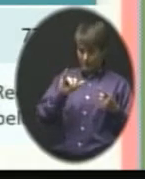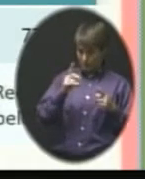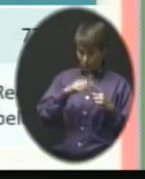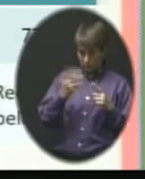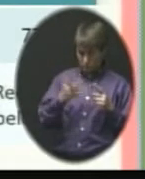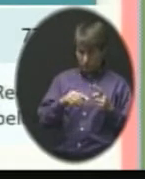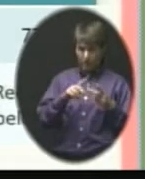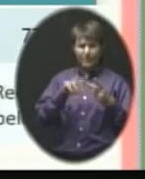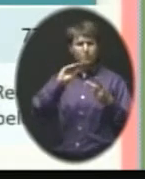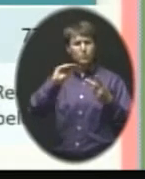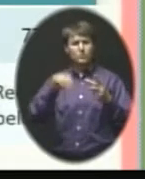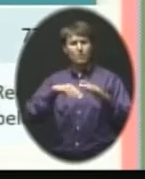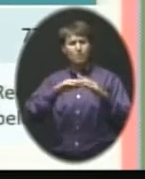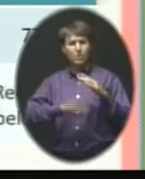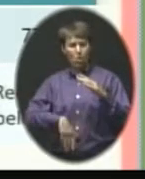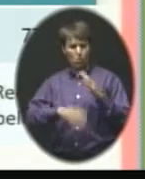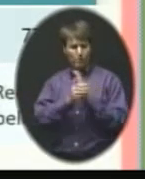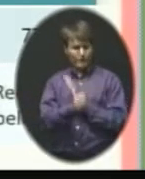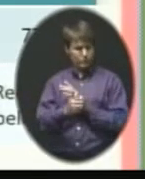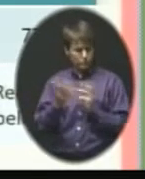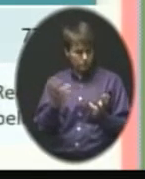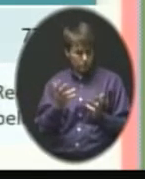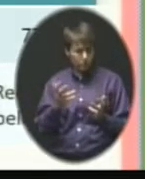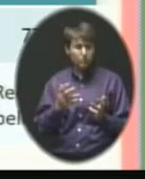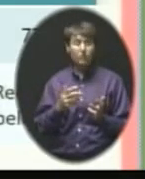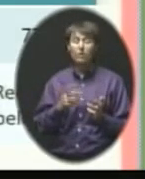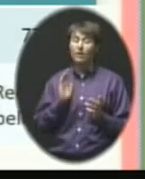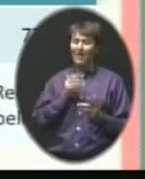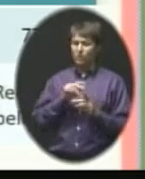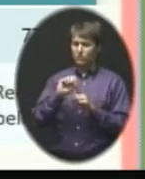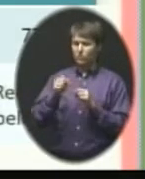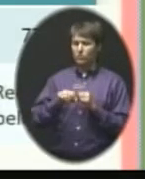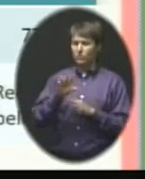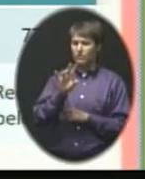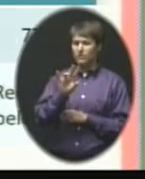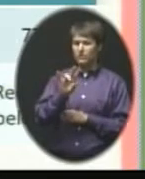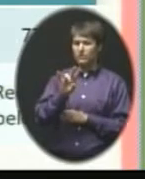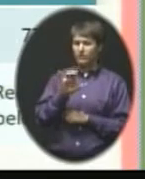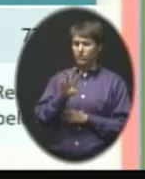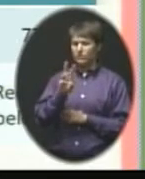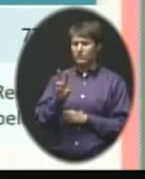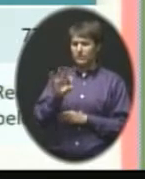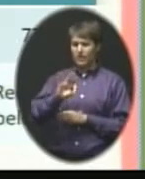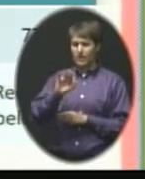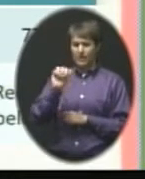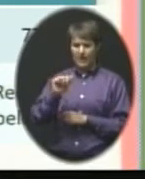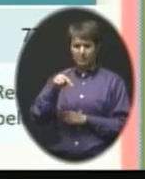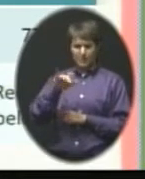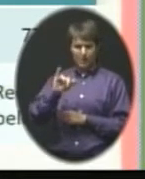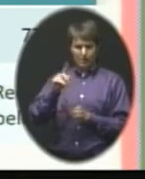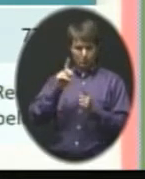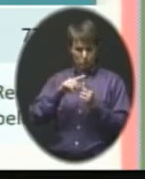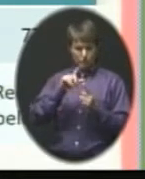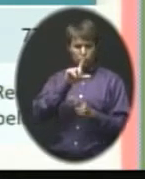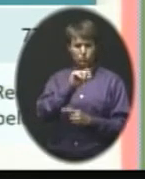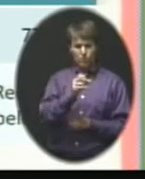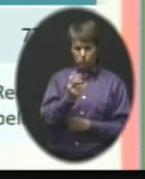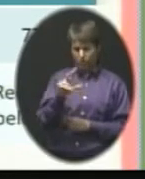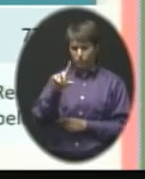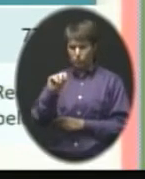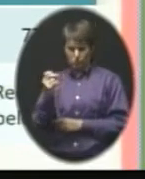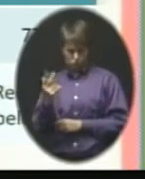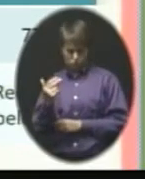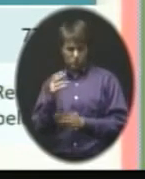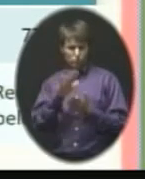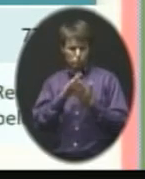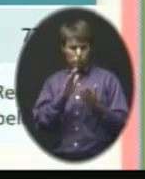below proficient? In our case, we had 769 API points in the 2012-13 school year. What